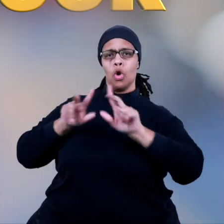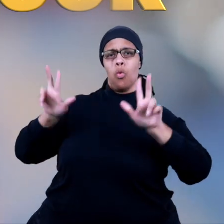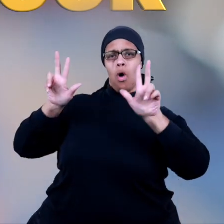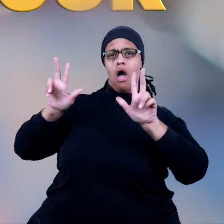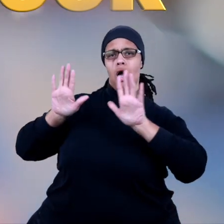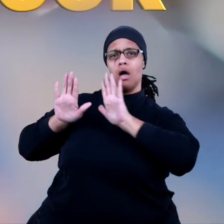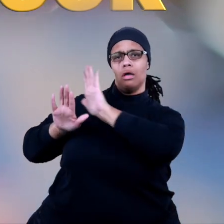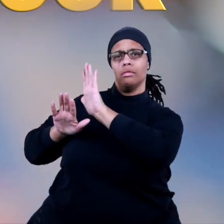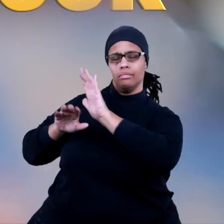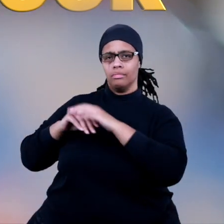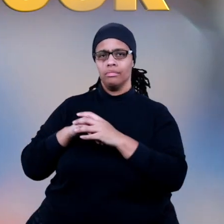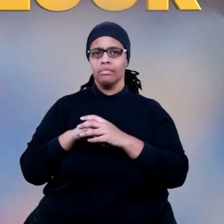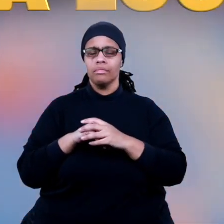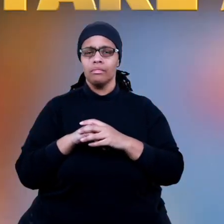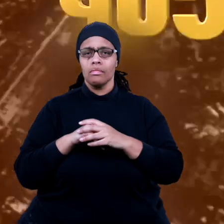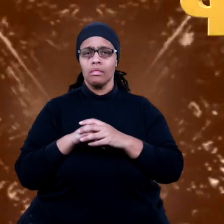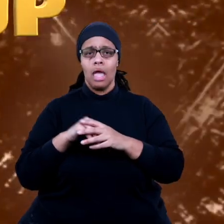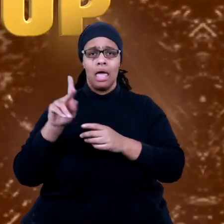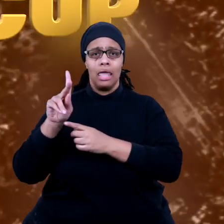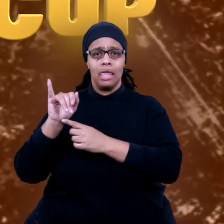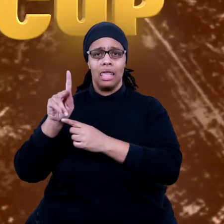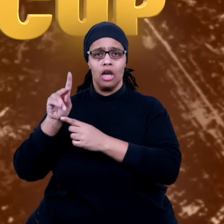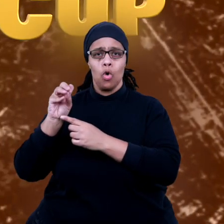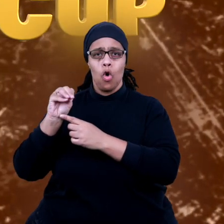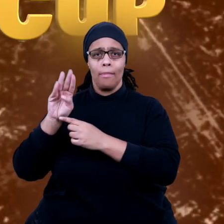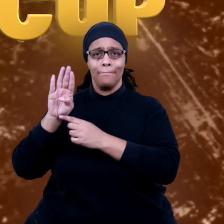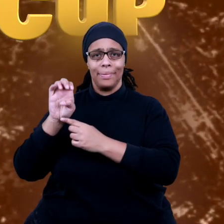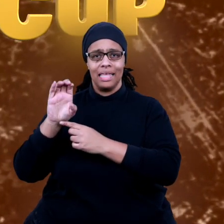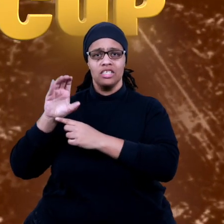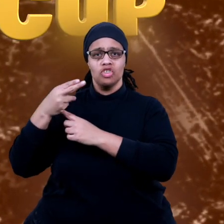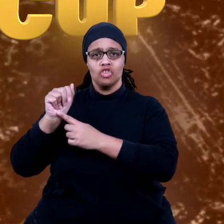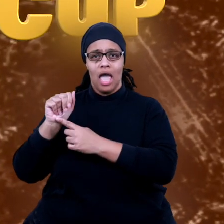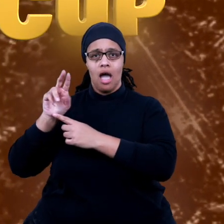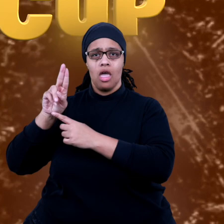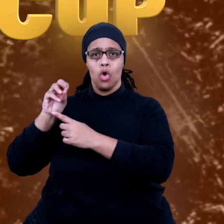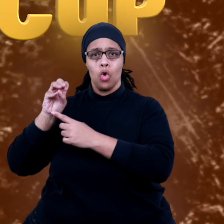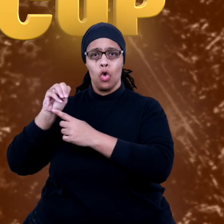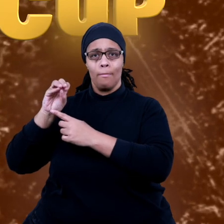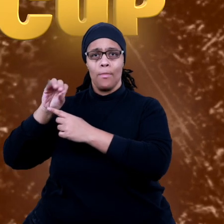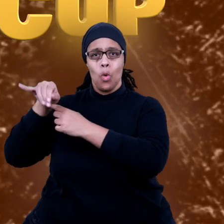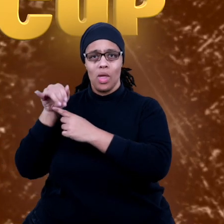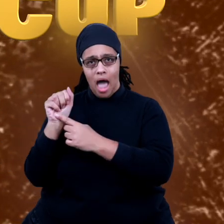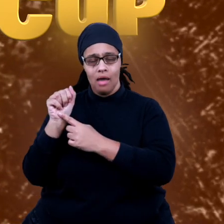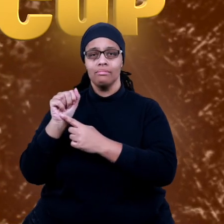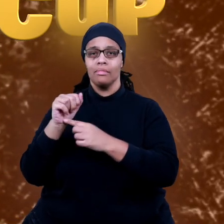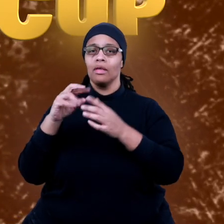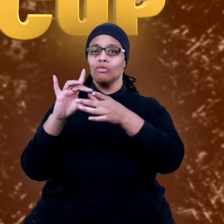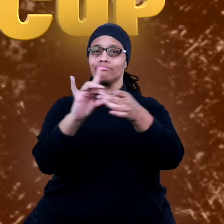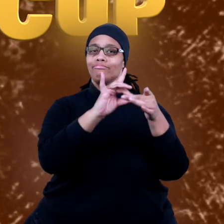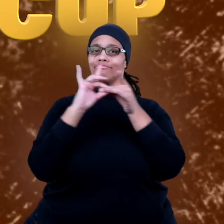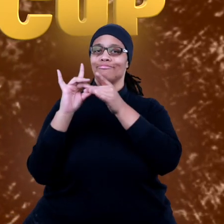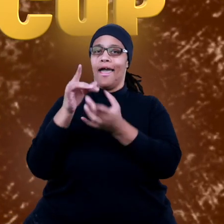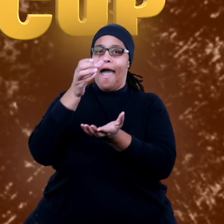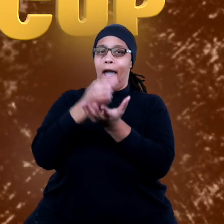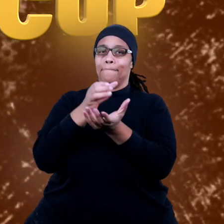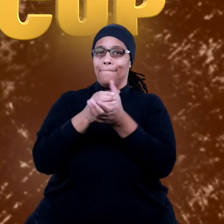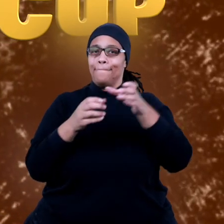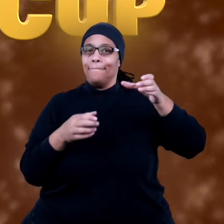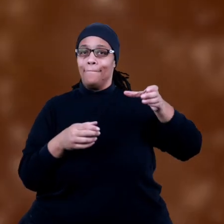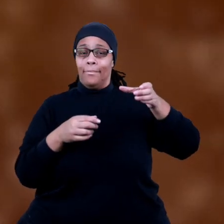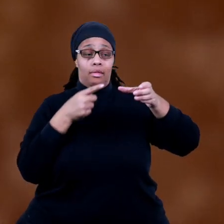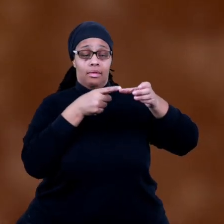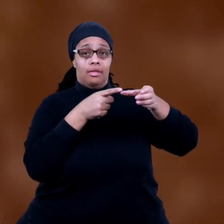Kwanzaa and what they represent. Kikombe Cha Umoja means the unity